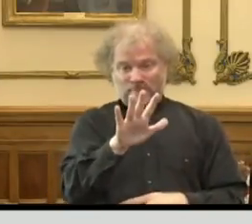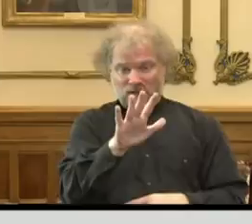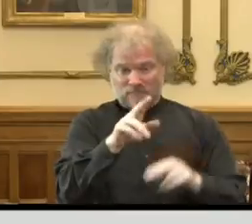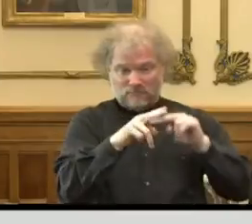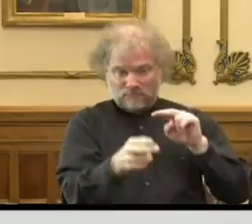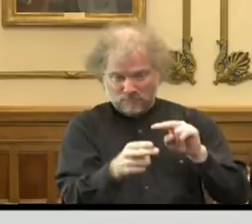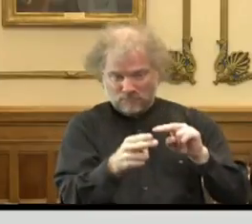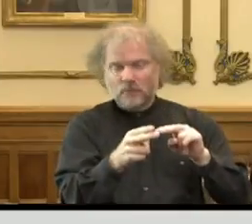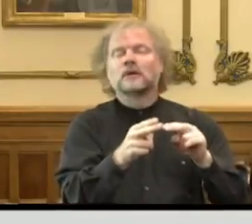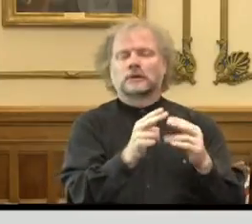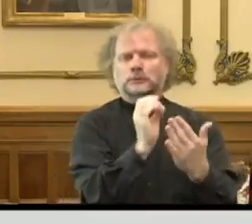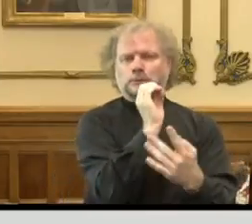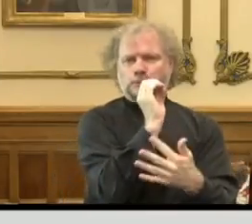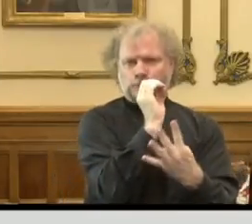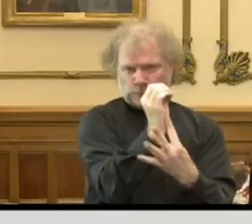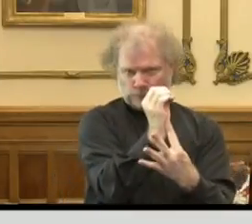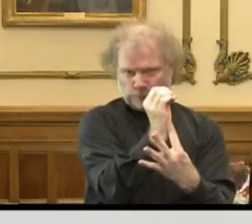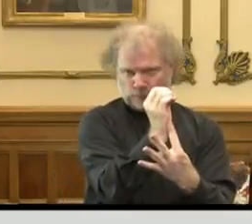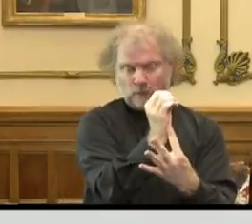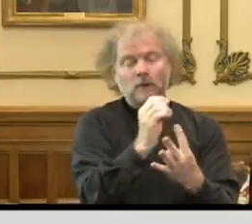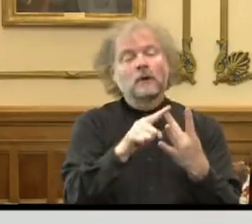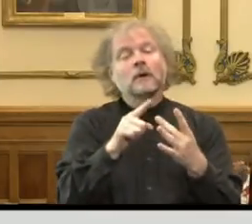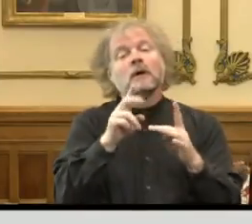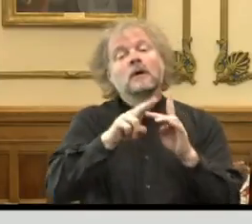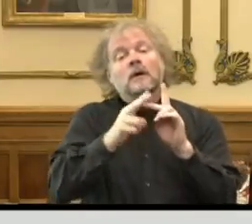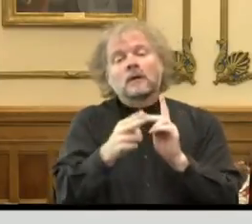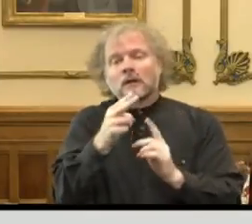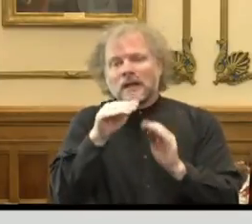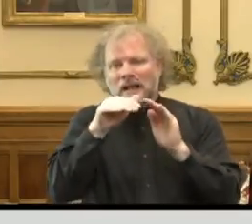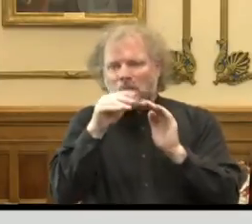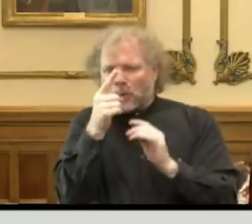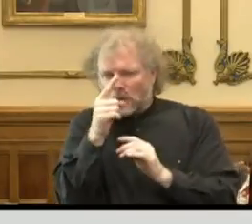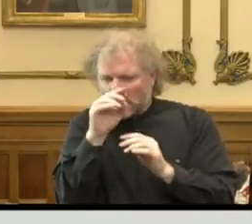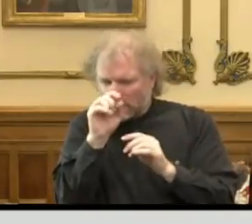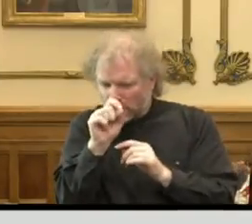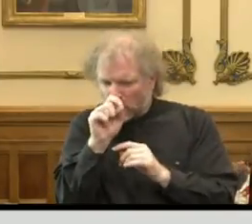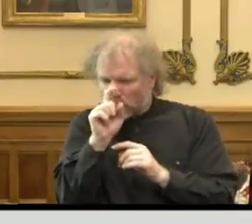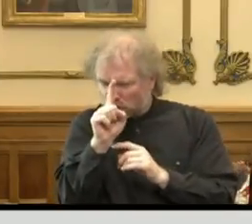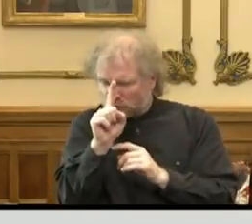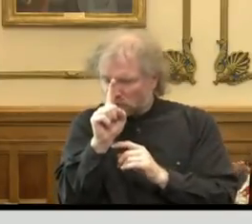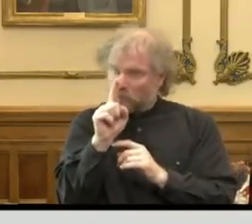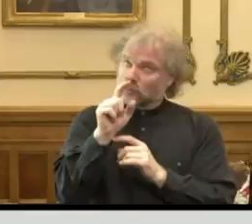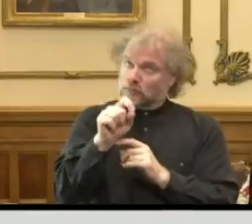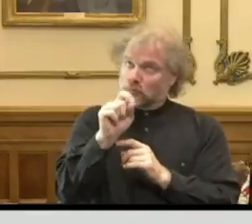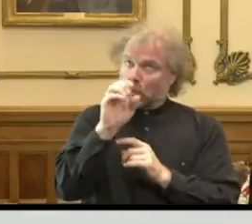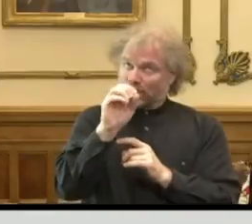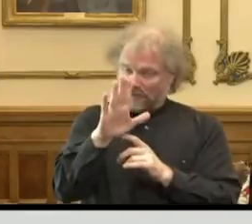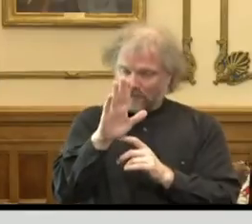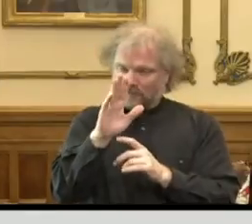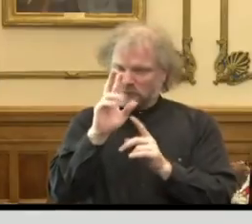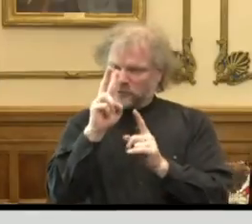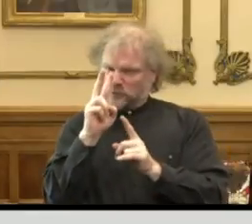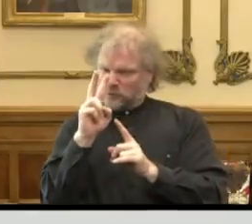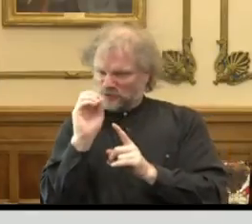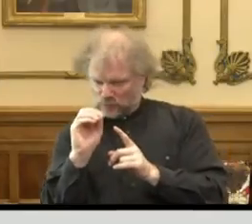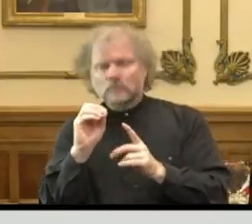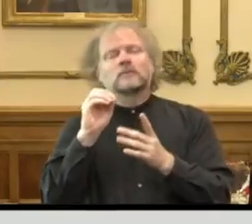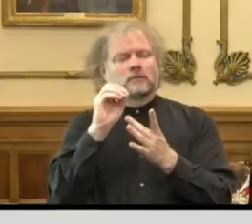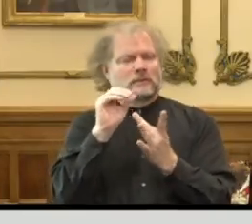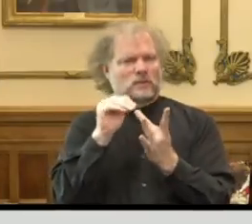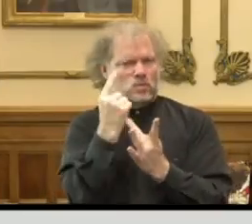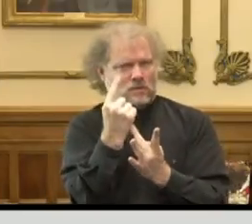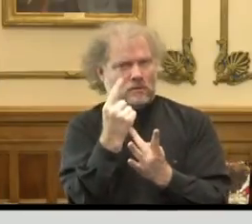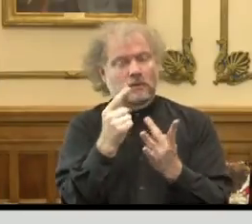receive a score of 0. A decrease of less than 0.5% to 0 will equal 1.